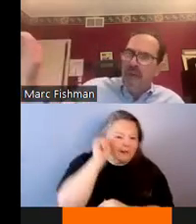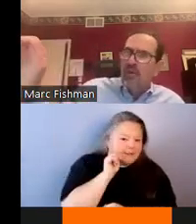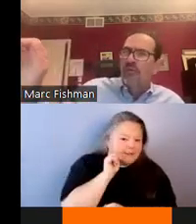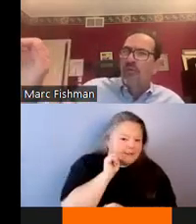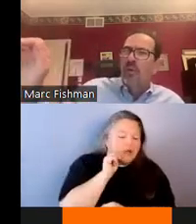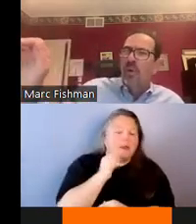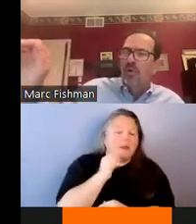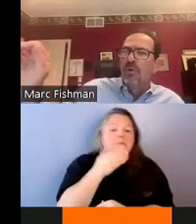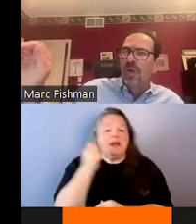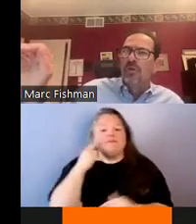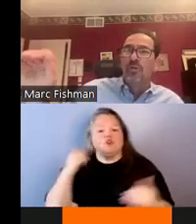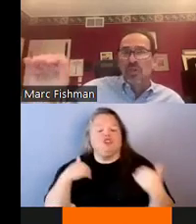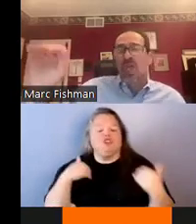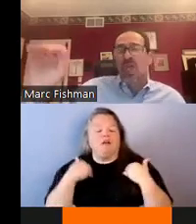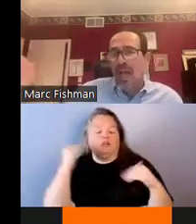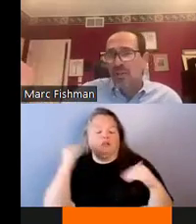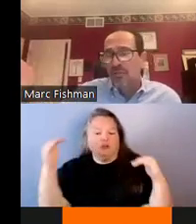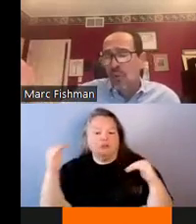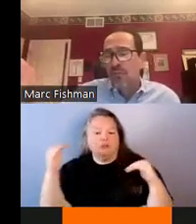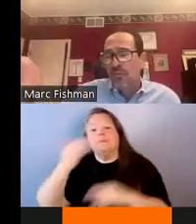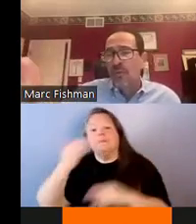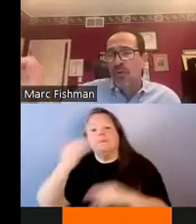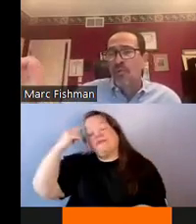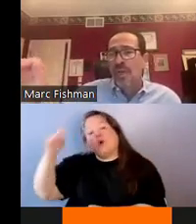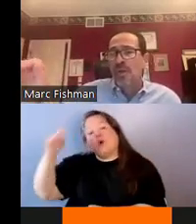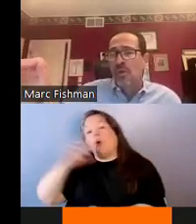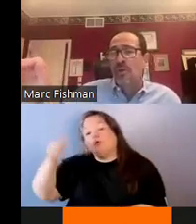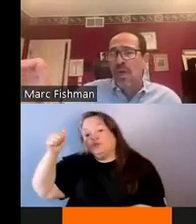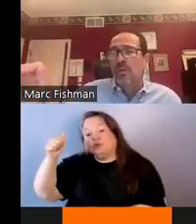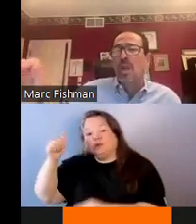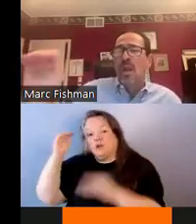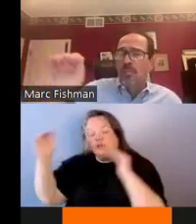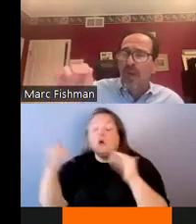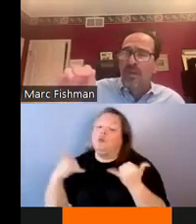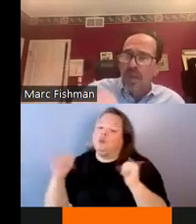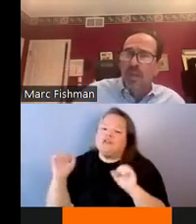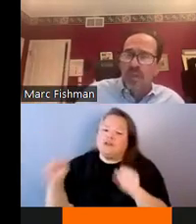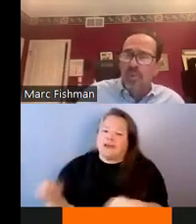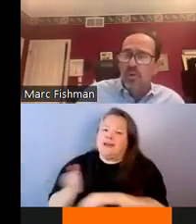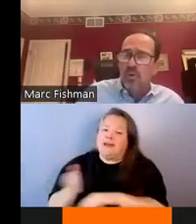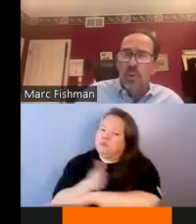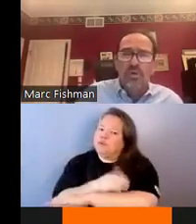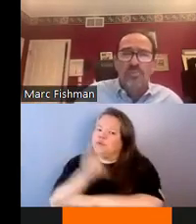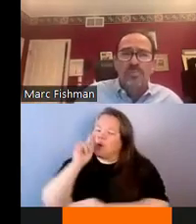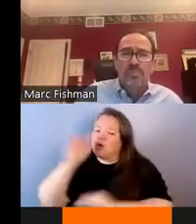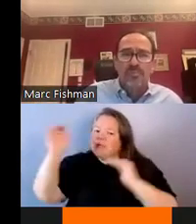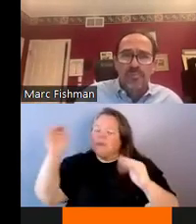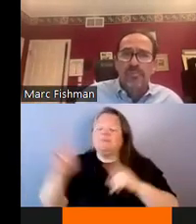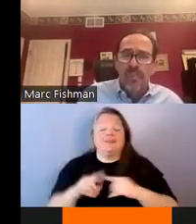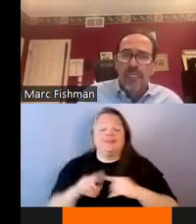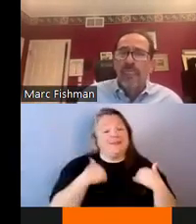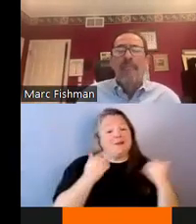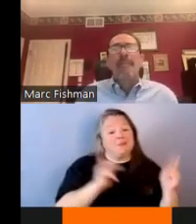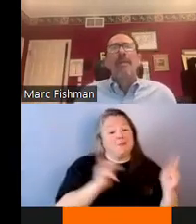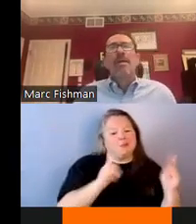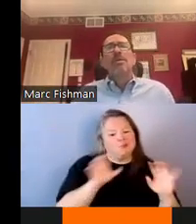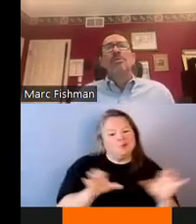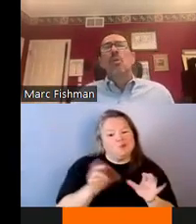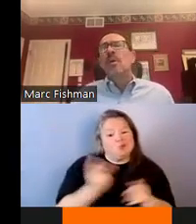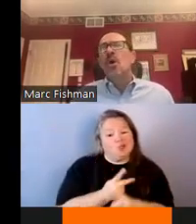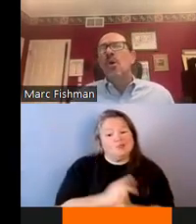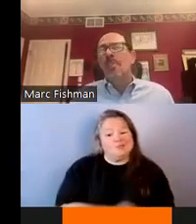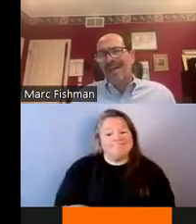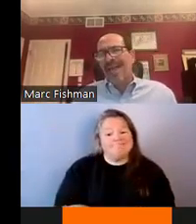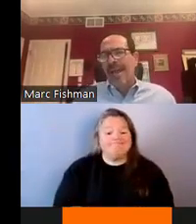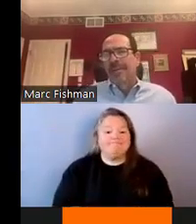and better for older adults. We still have lots of room for improvement in older adults, but young people do worse.